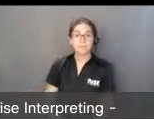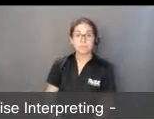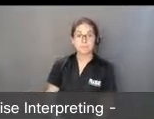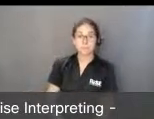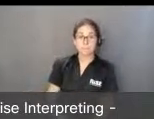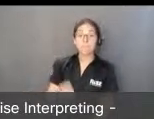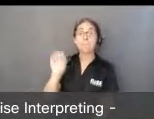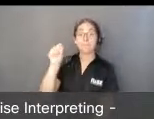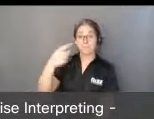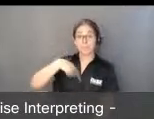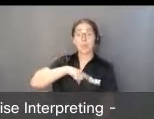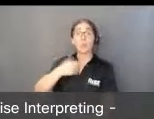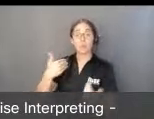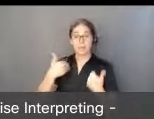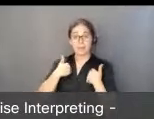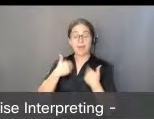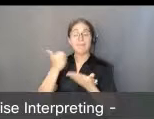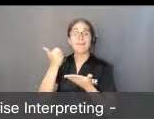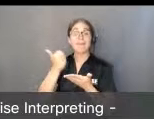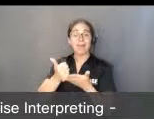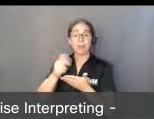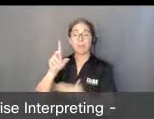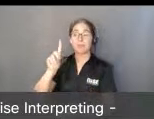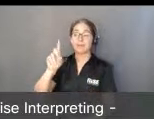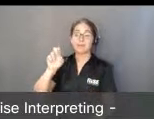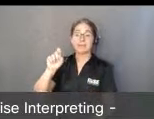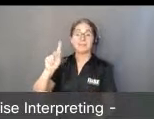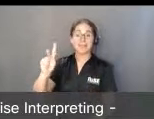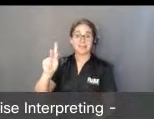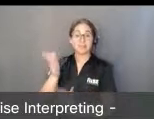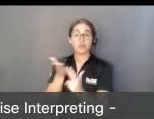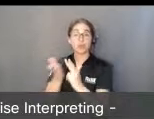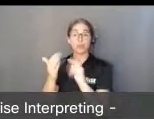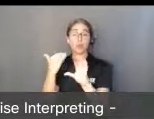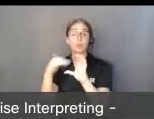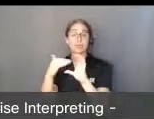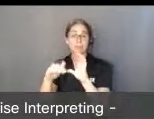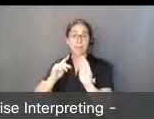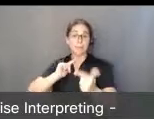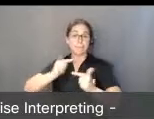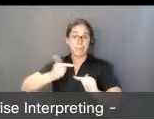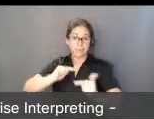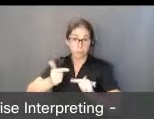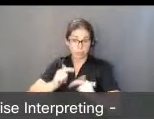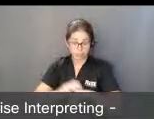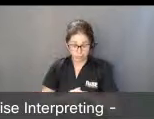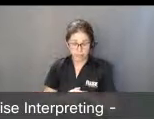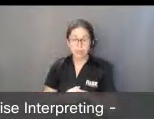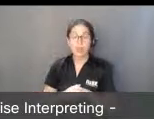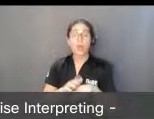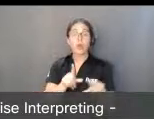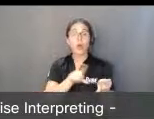we have a help desk, which is through email format. And then we also